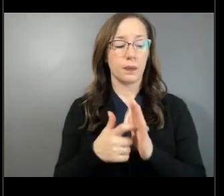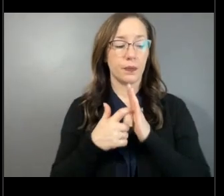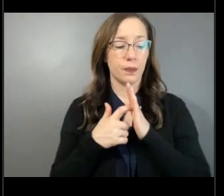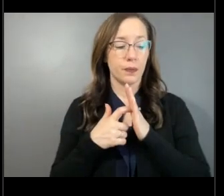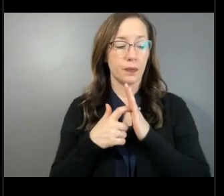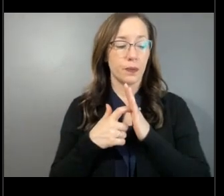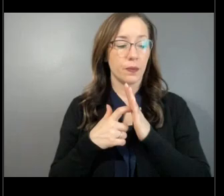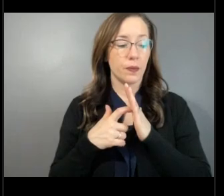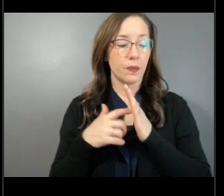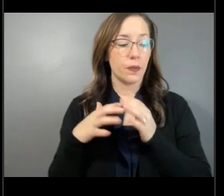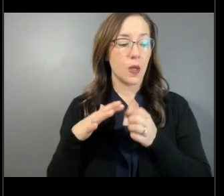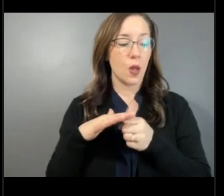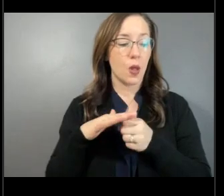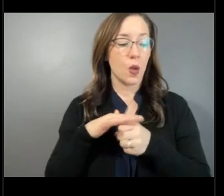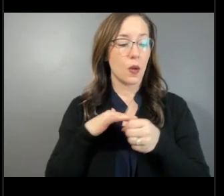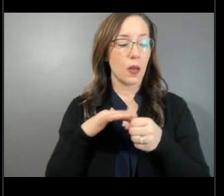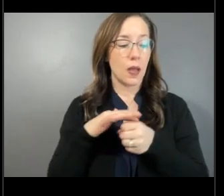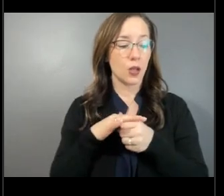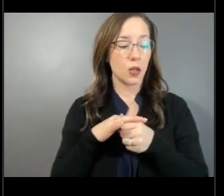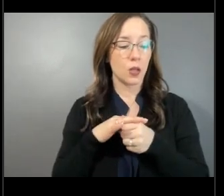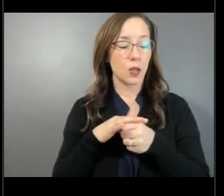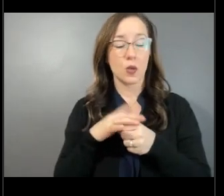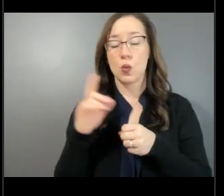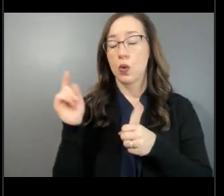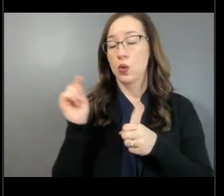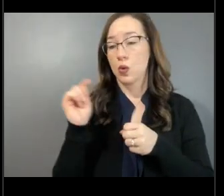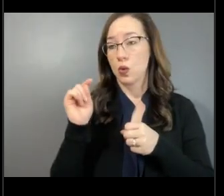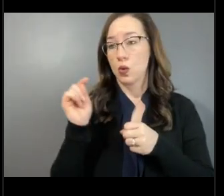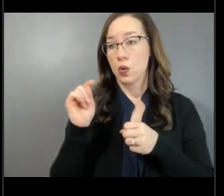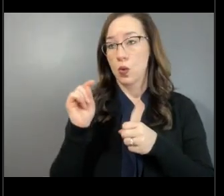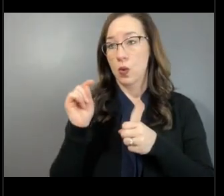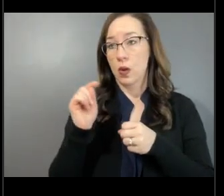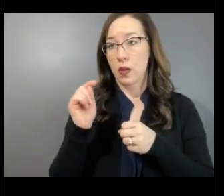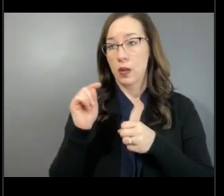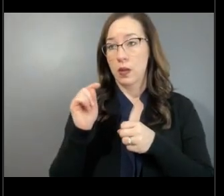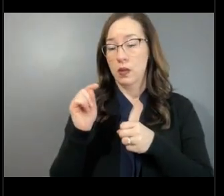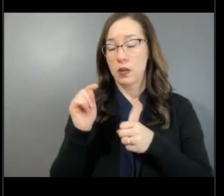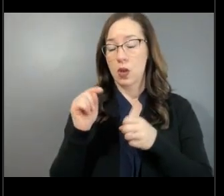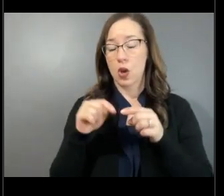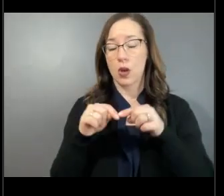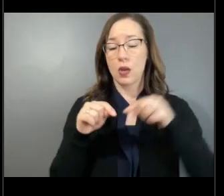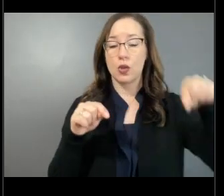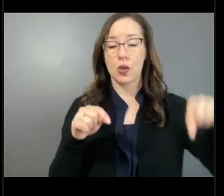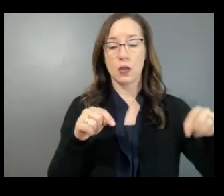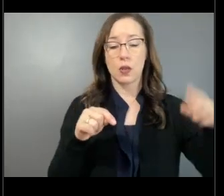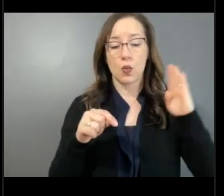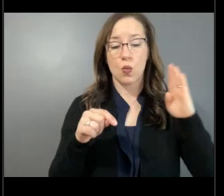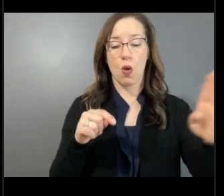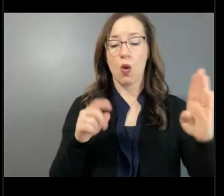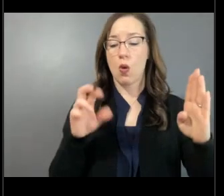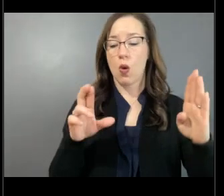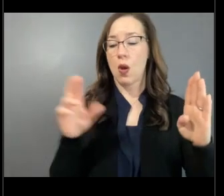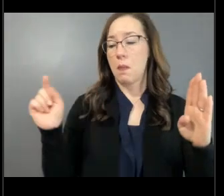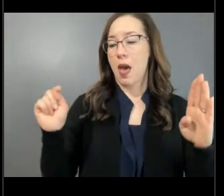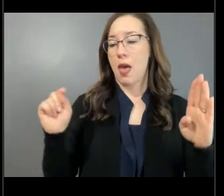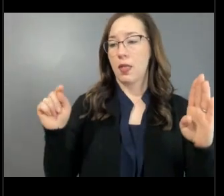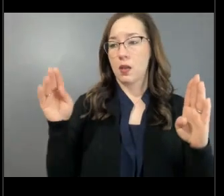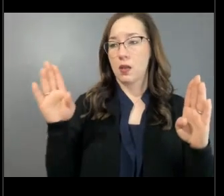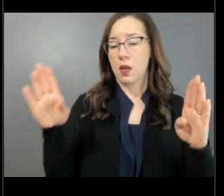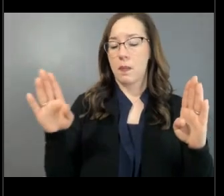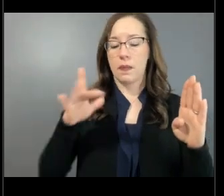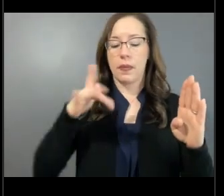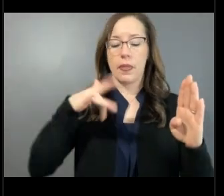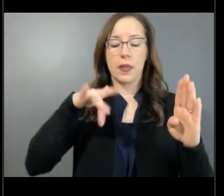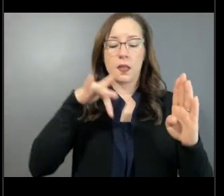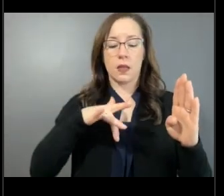in locations where toilets are adjacent to walls or bathtubs, the center line of the